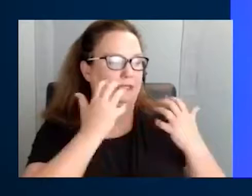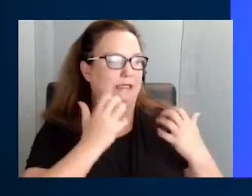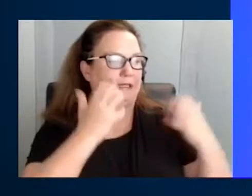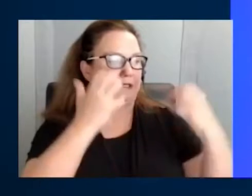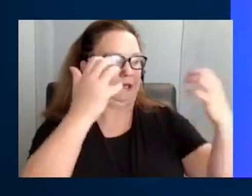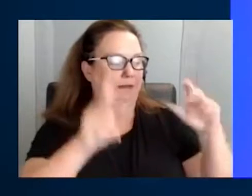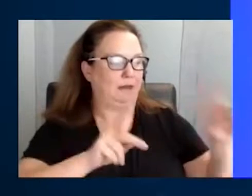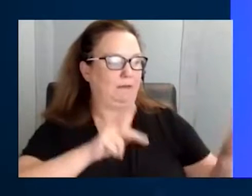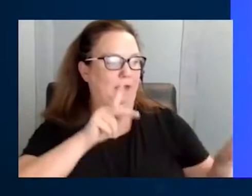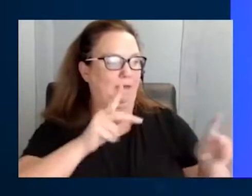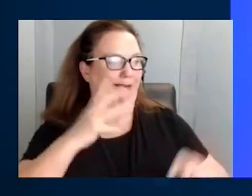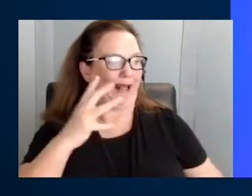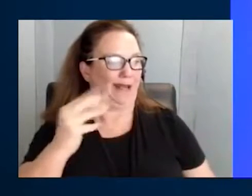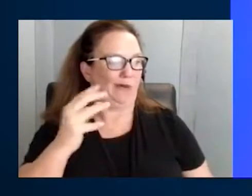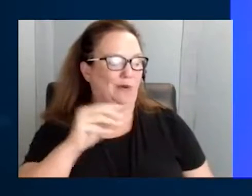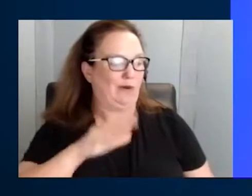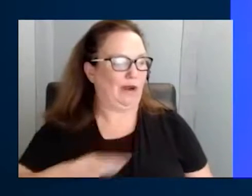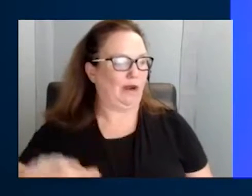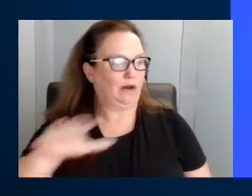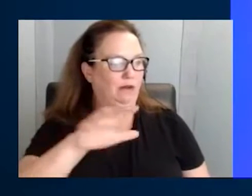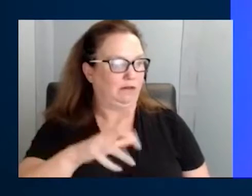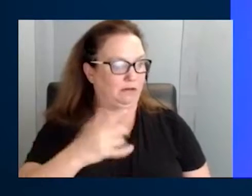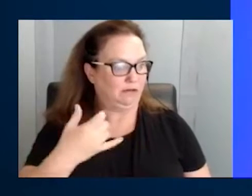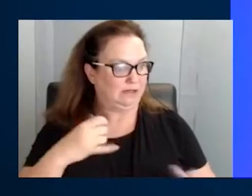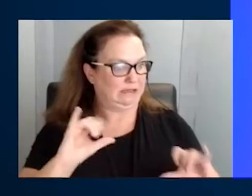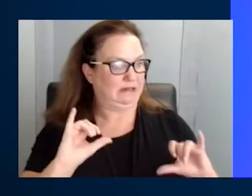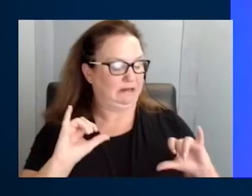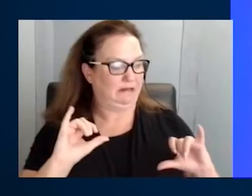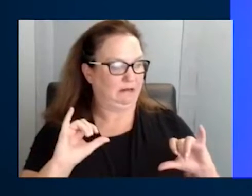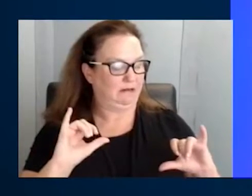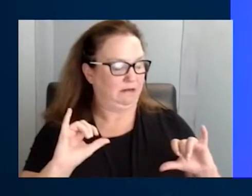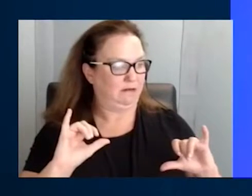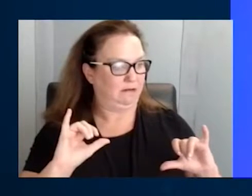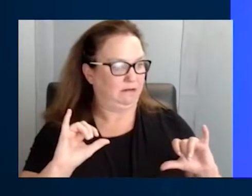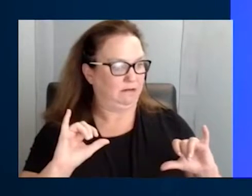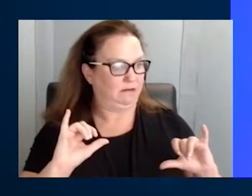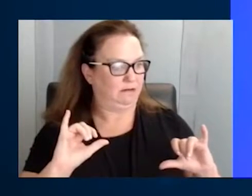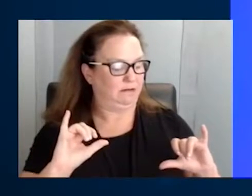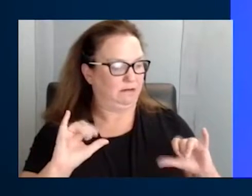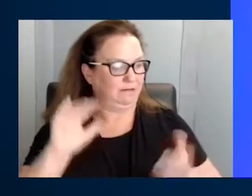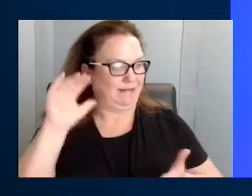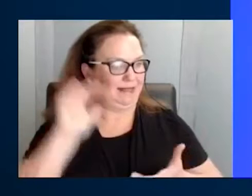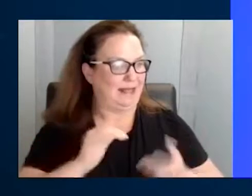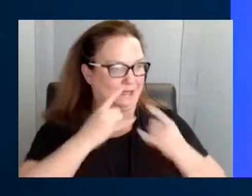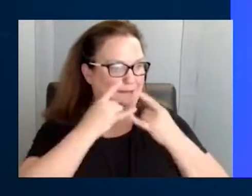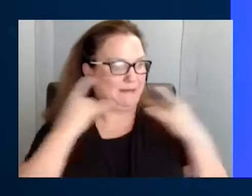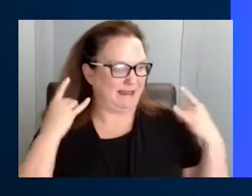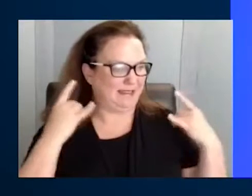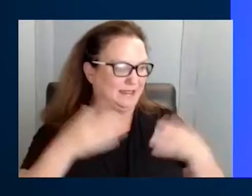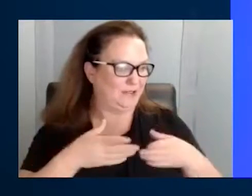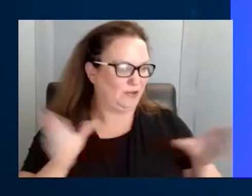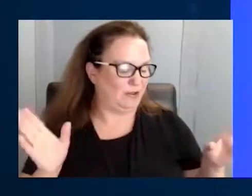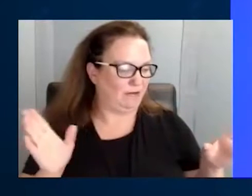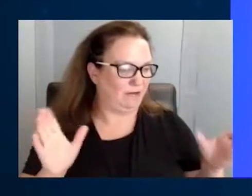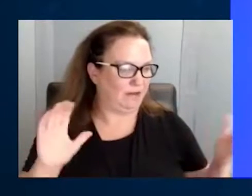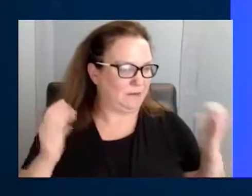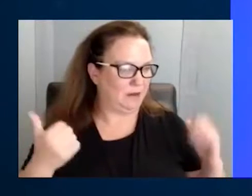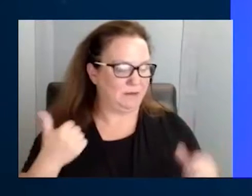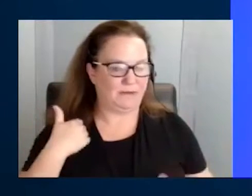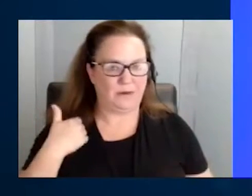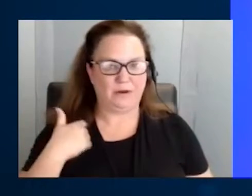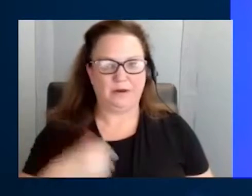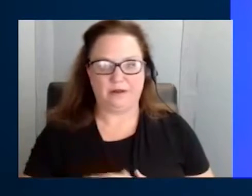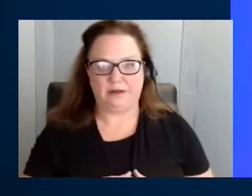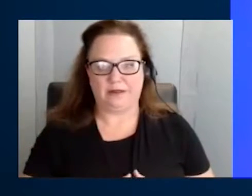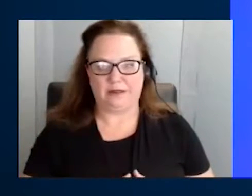are the outdoors, you're saying there's still, quite a bit less mask wearing in general now as compared to before, even in those